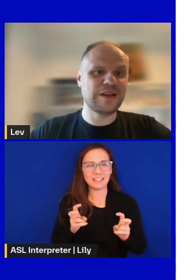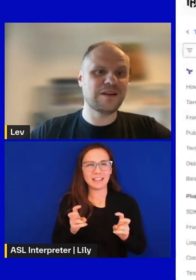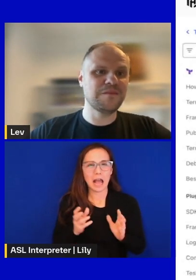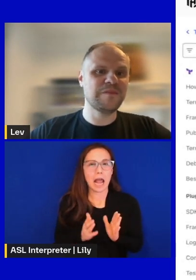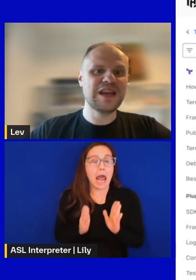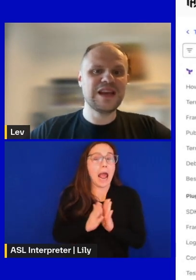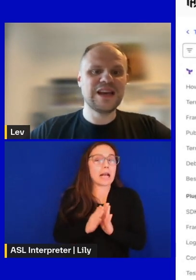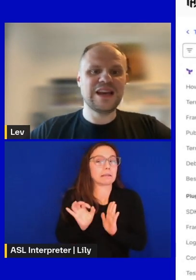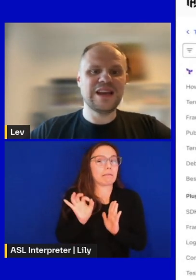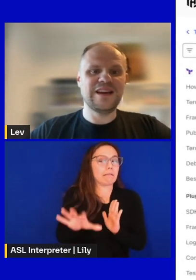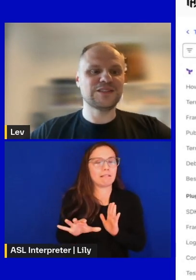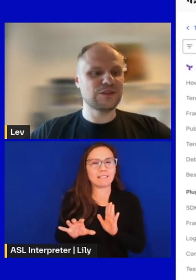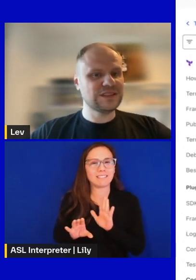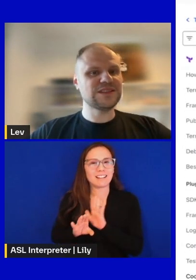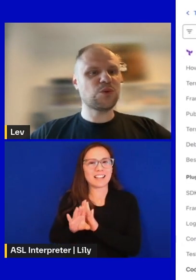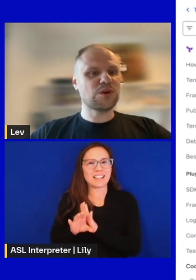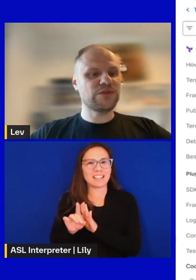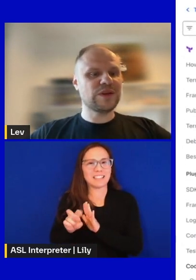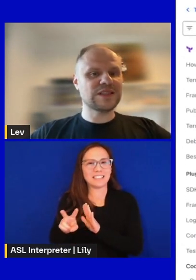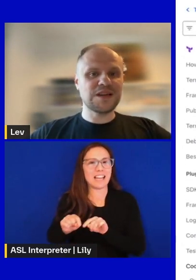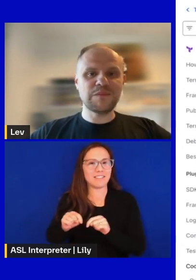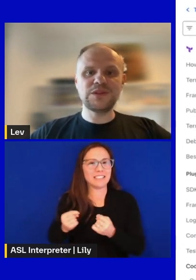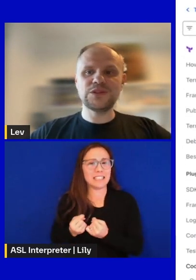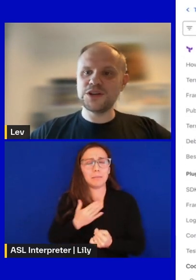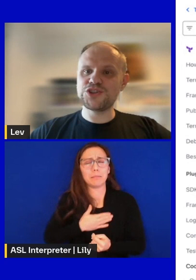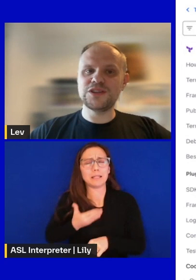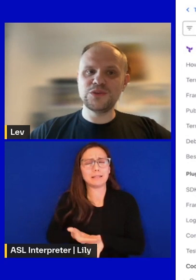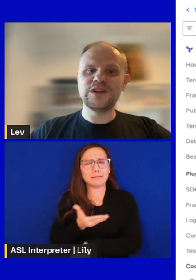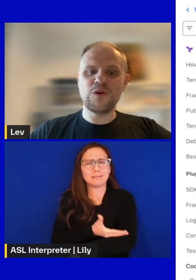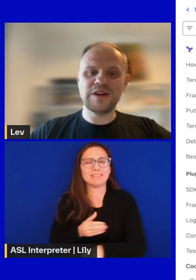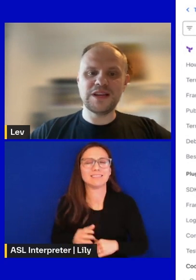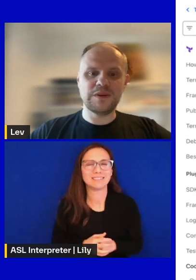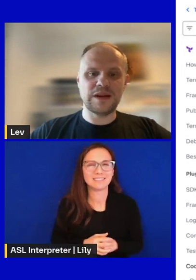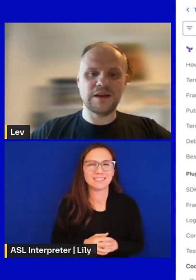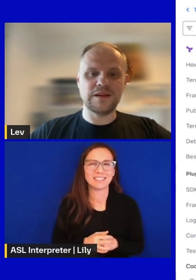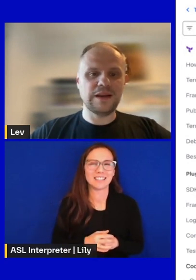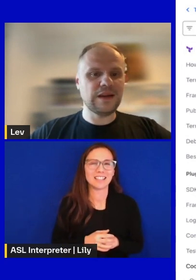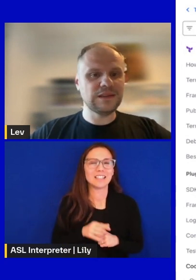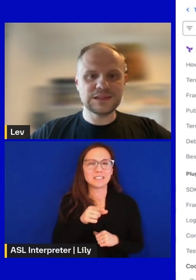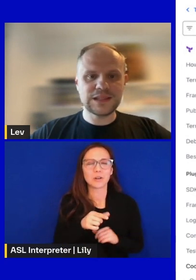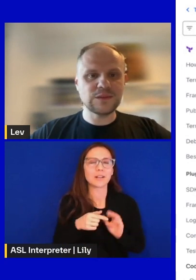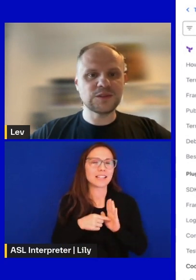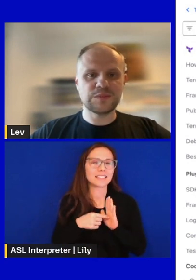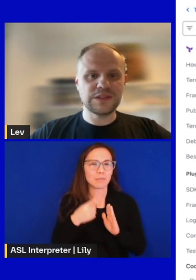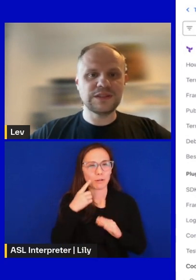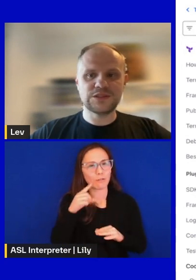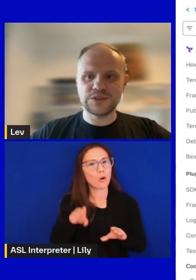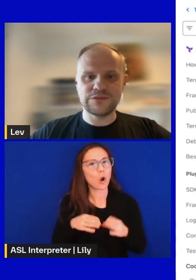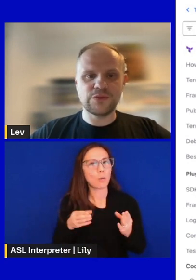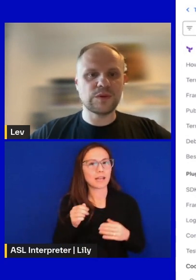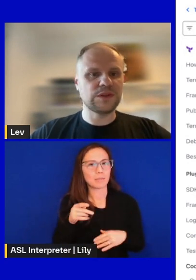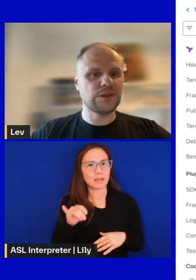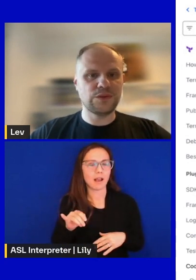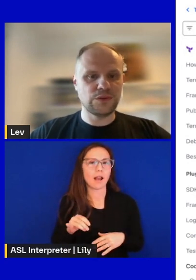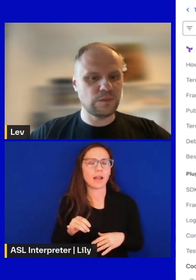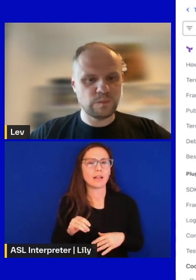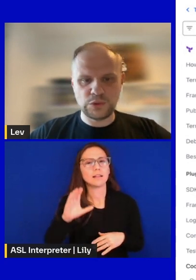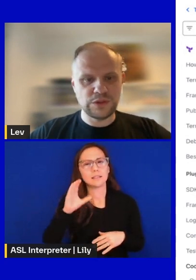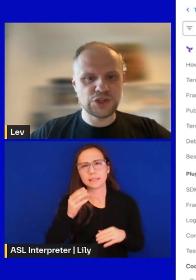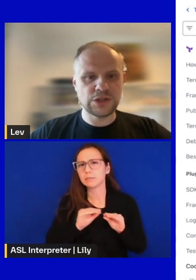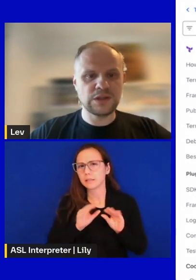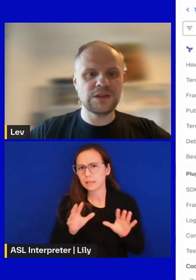little better. So this is a workflow example to actually do the OpenAPI, and it sounds pretty straightforward.